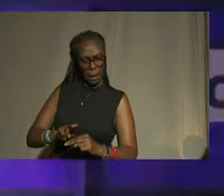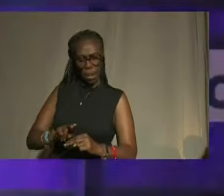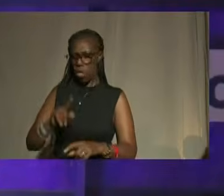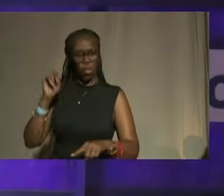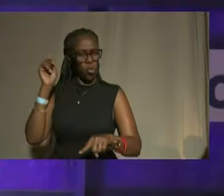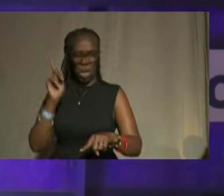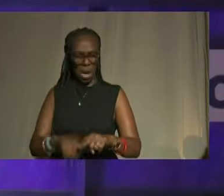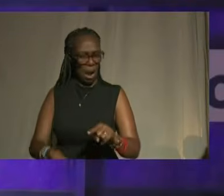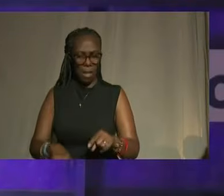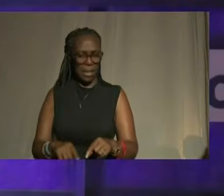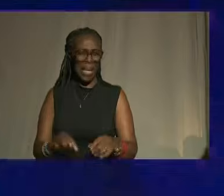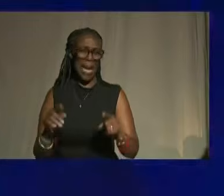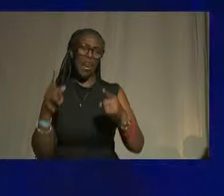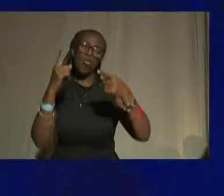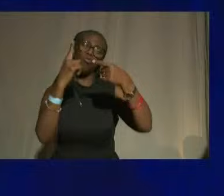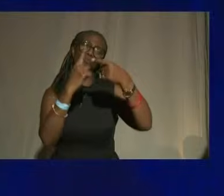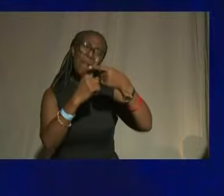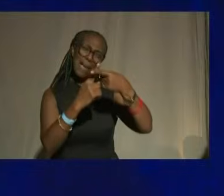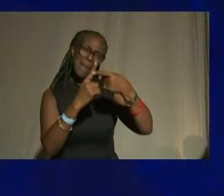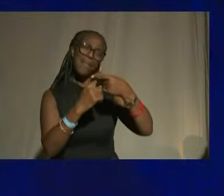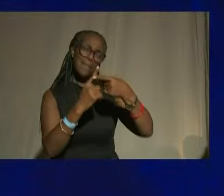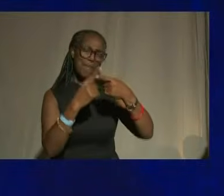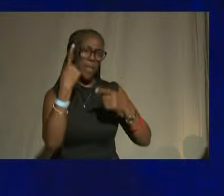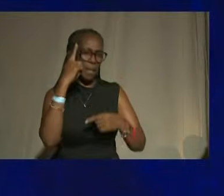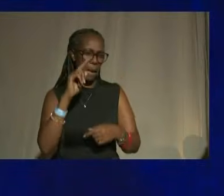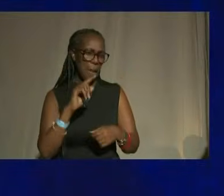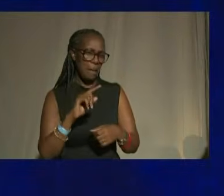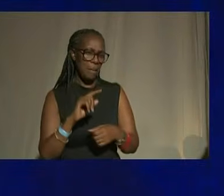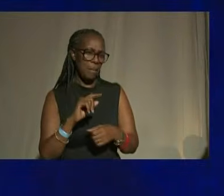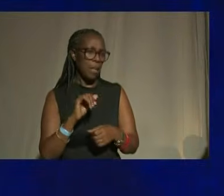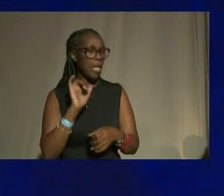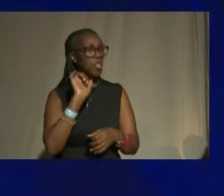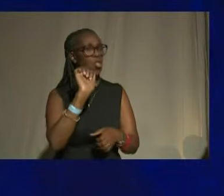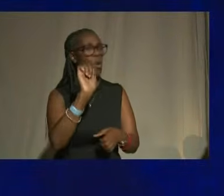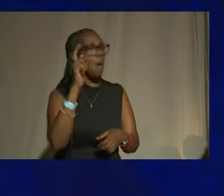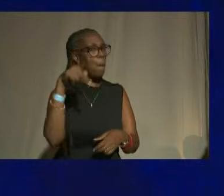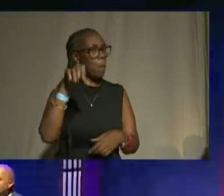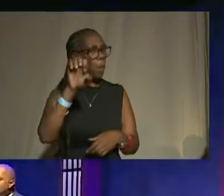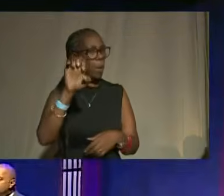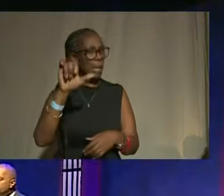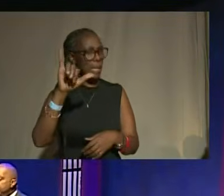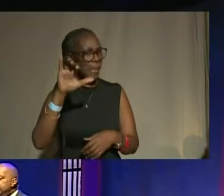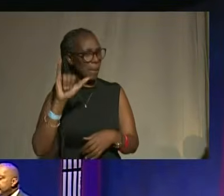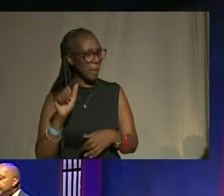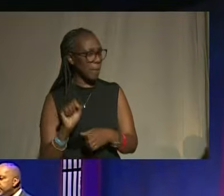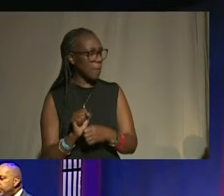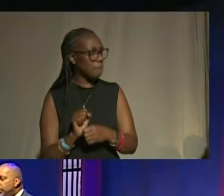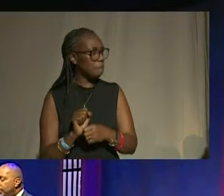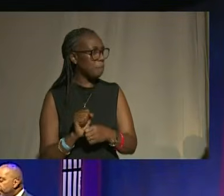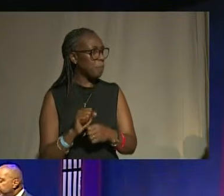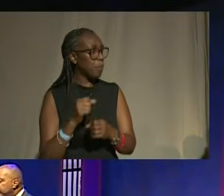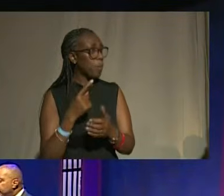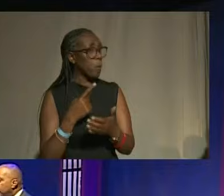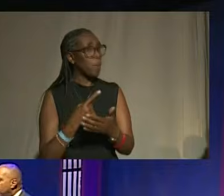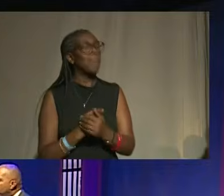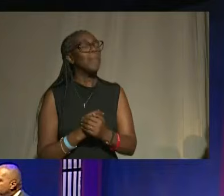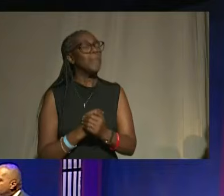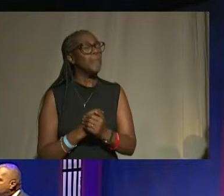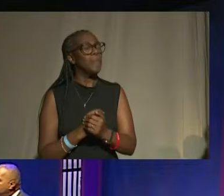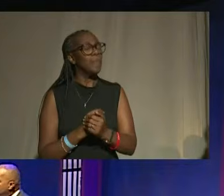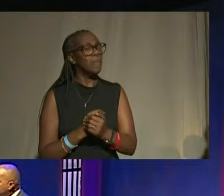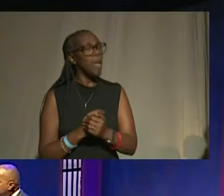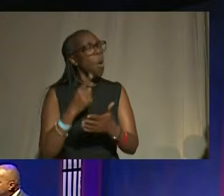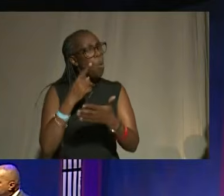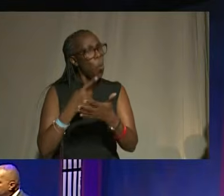That's despite your failed SOE policies. What we will do to ensure that the banking sector is more competitive, we